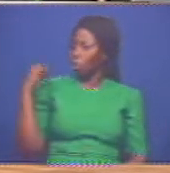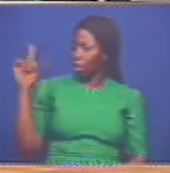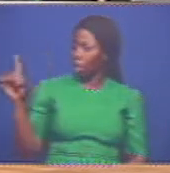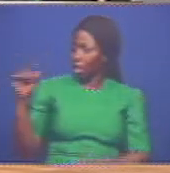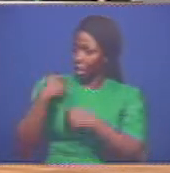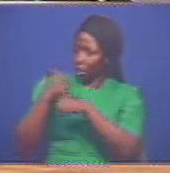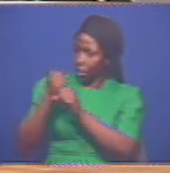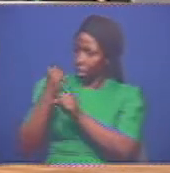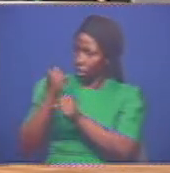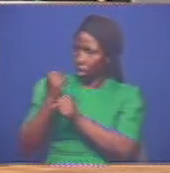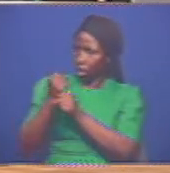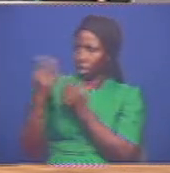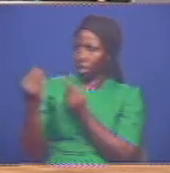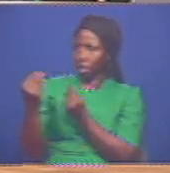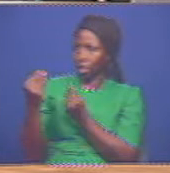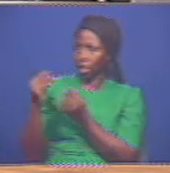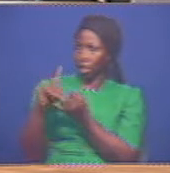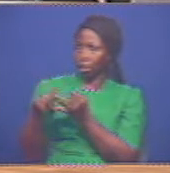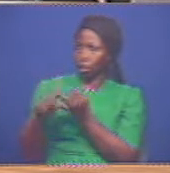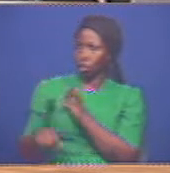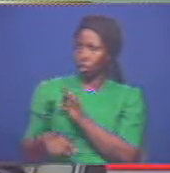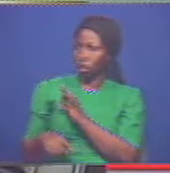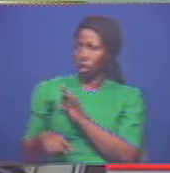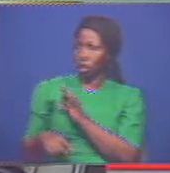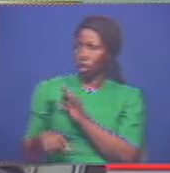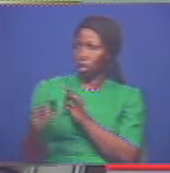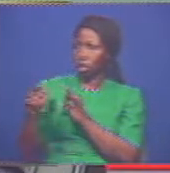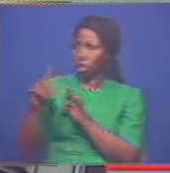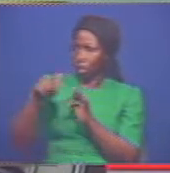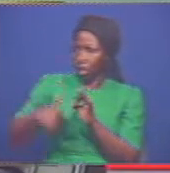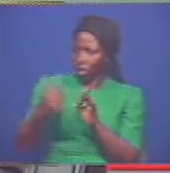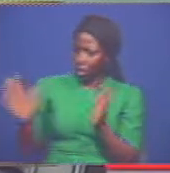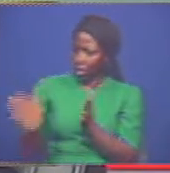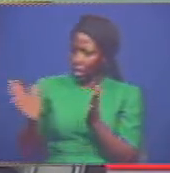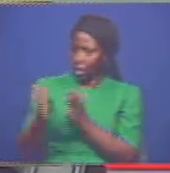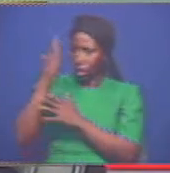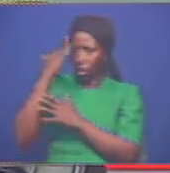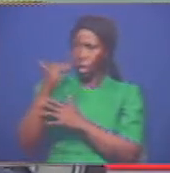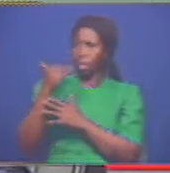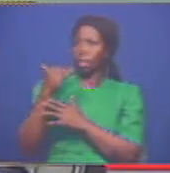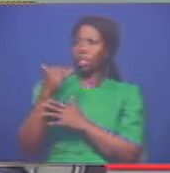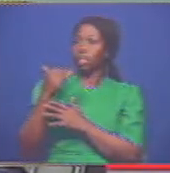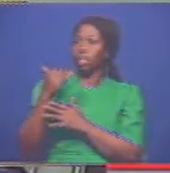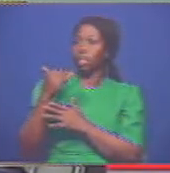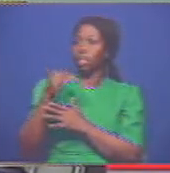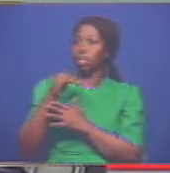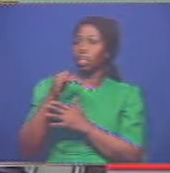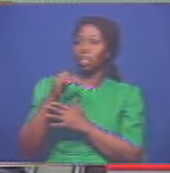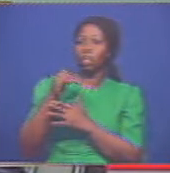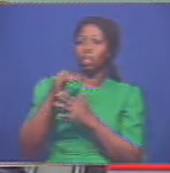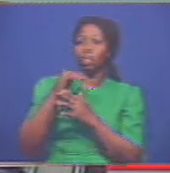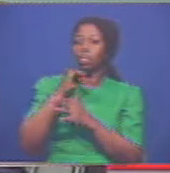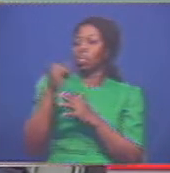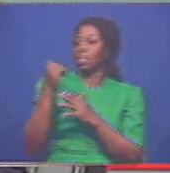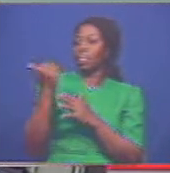easier. That's number one. Number two, what I encourage, because nobody can afford 1 acre or